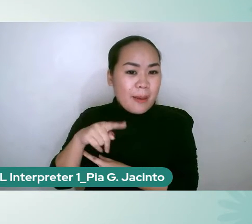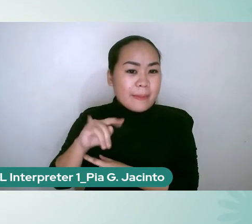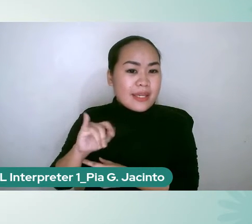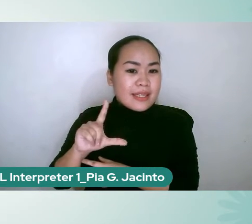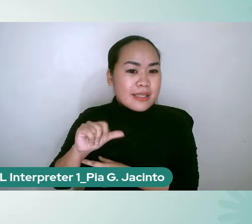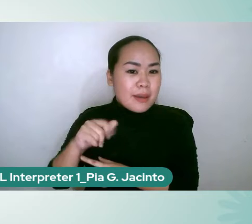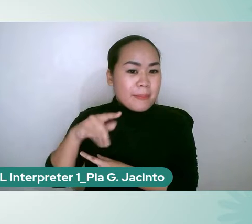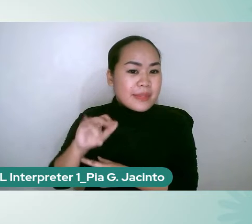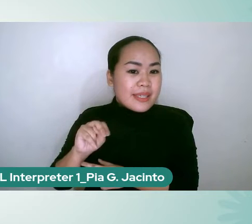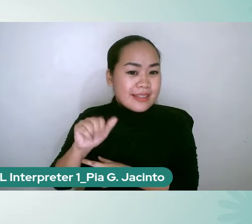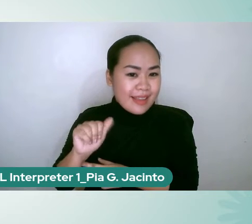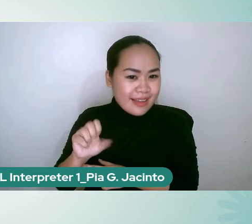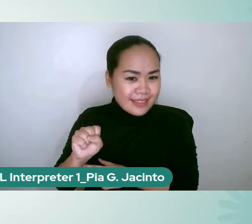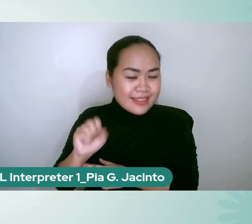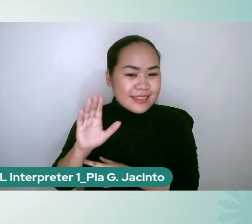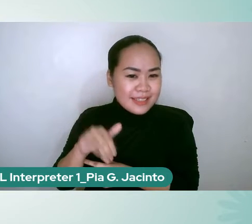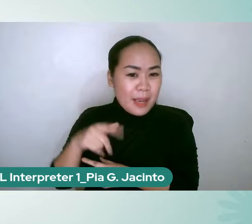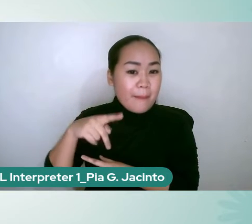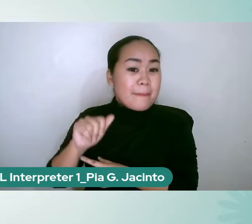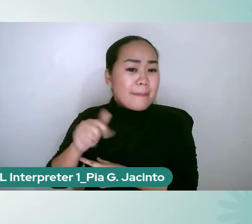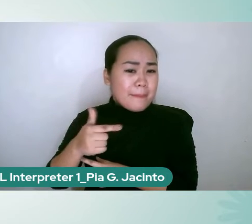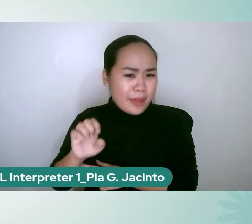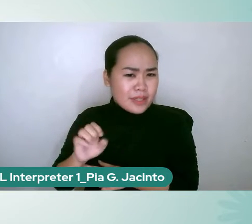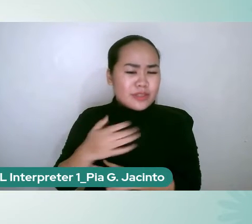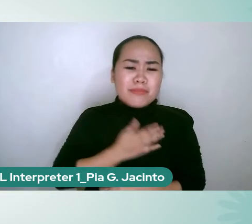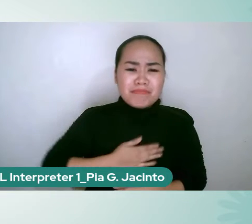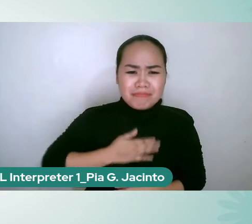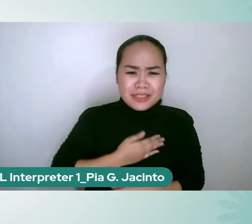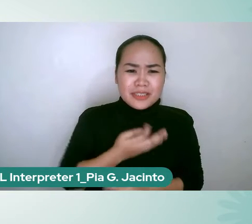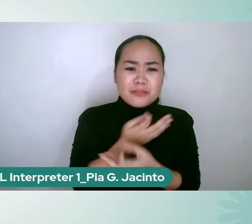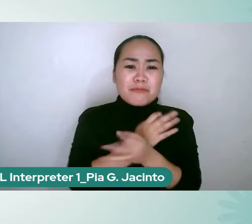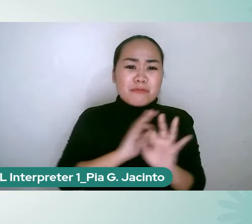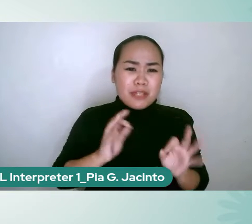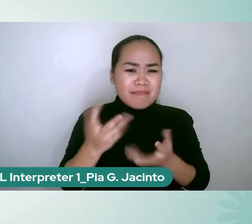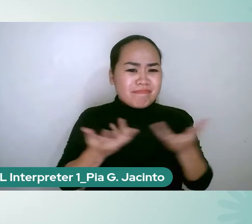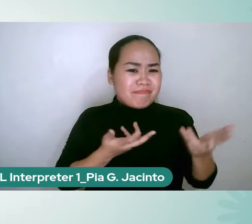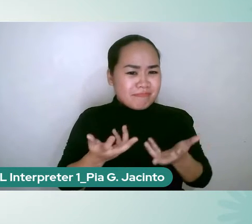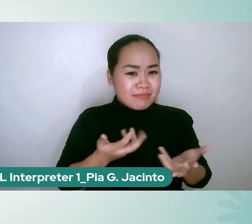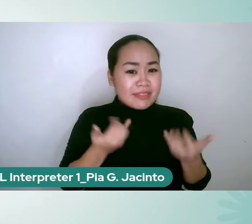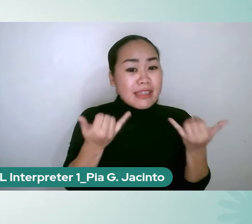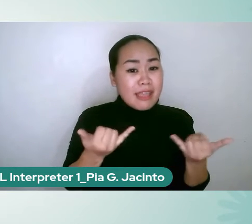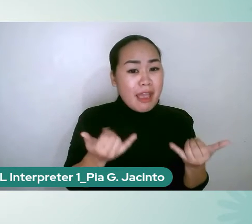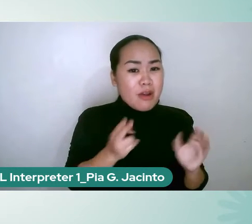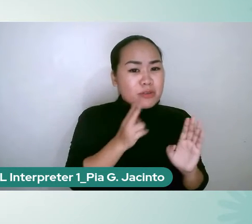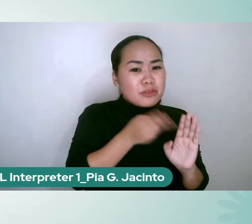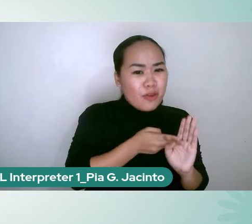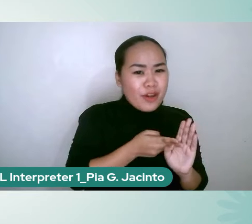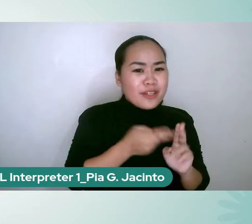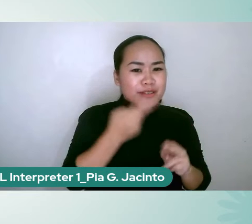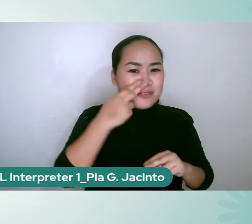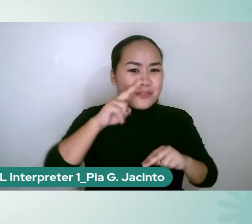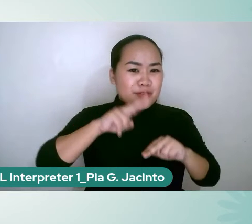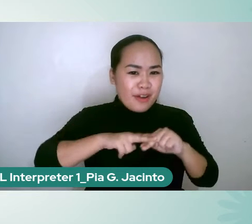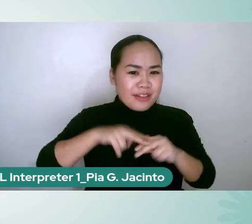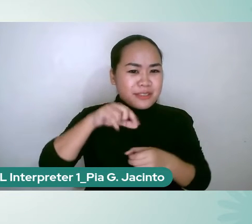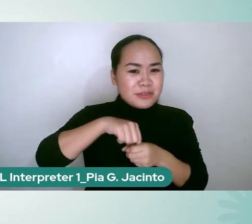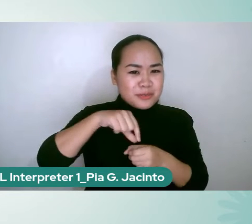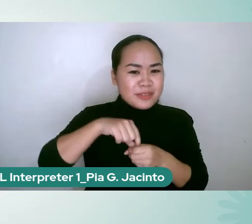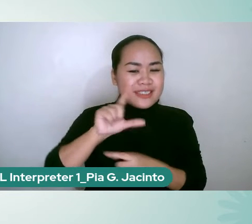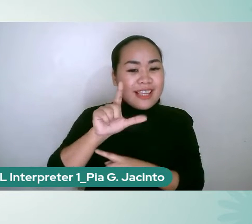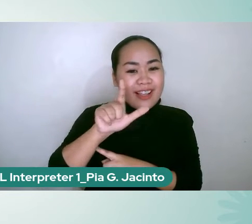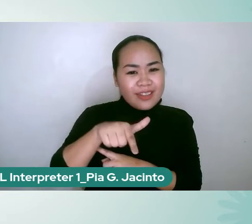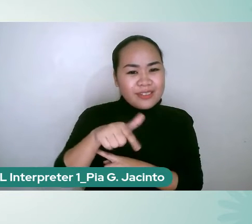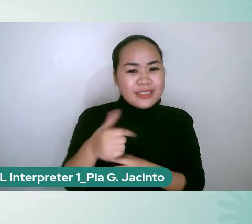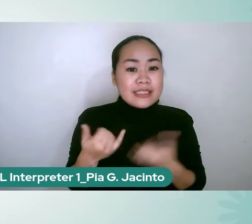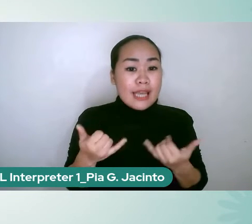to interact with us, post your questions, and of course, join our fun quiz later. Now to give our opening